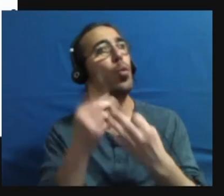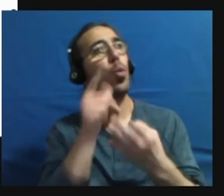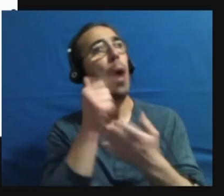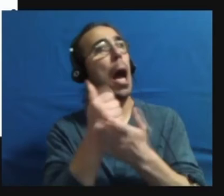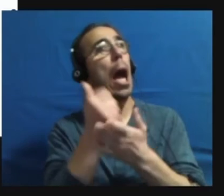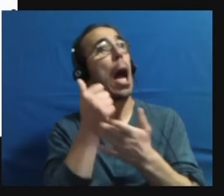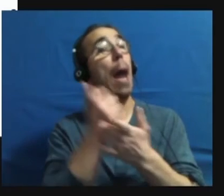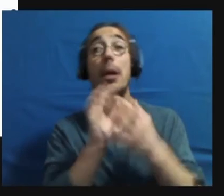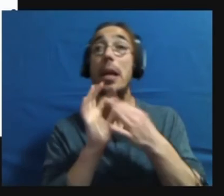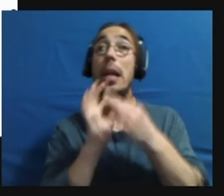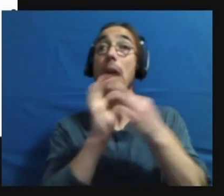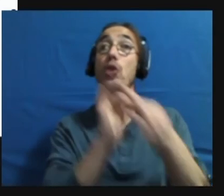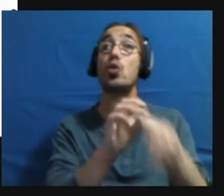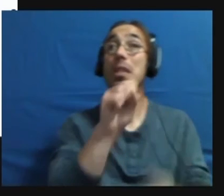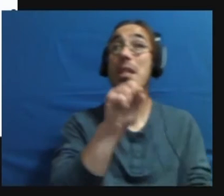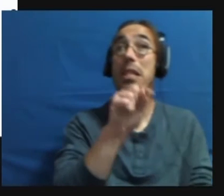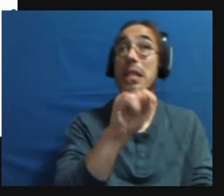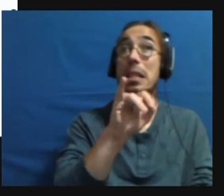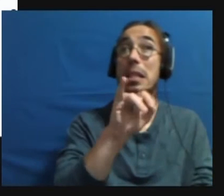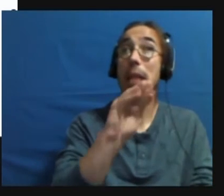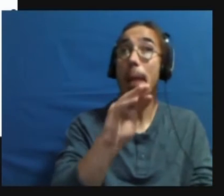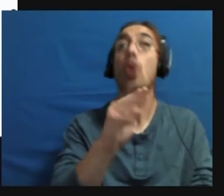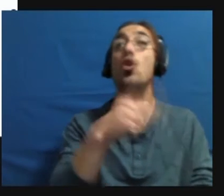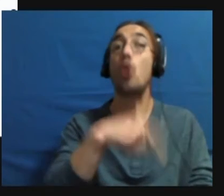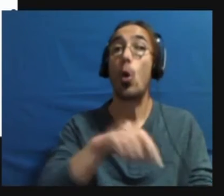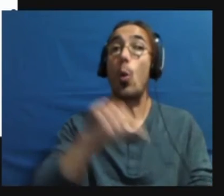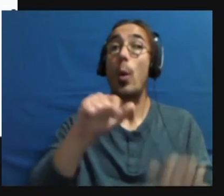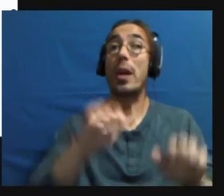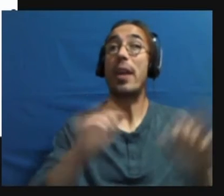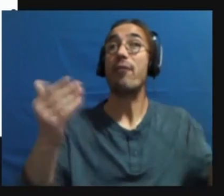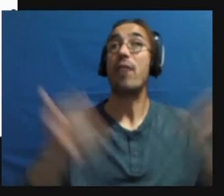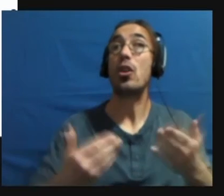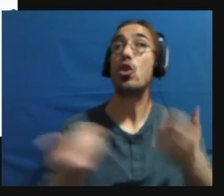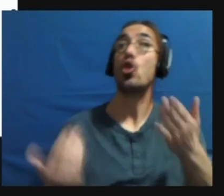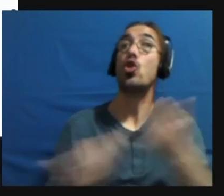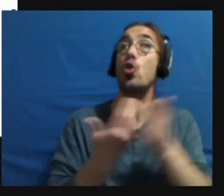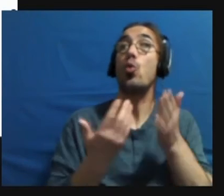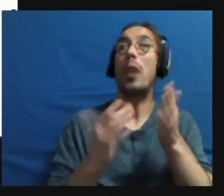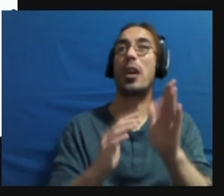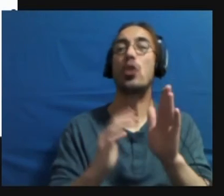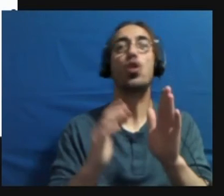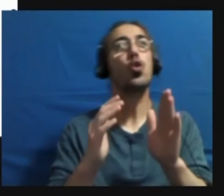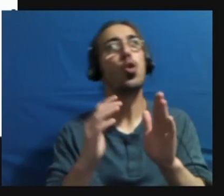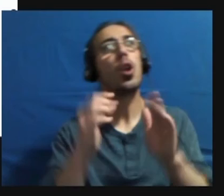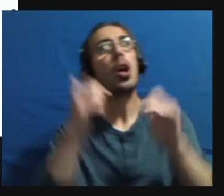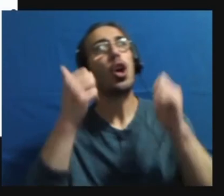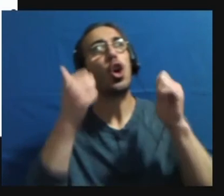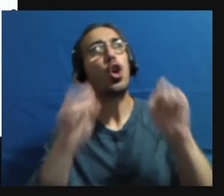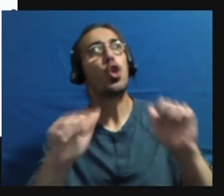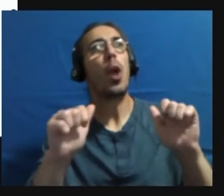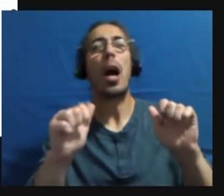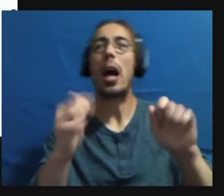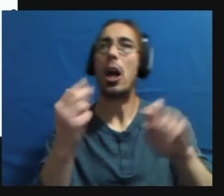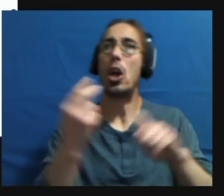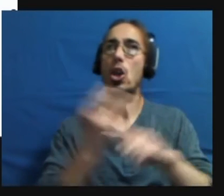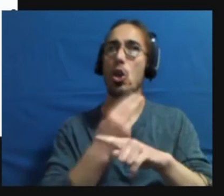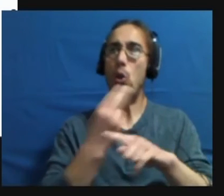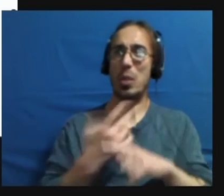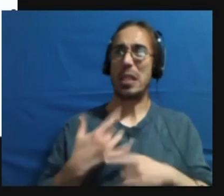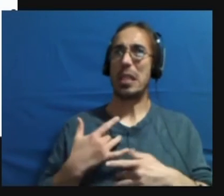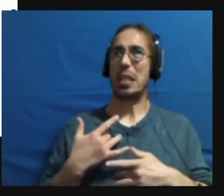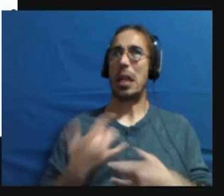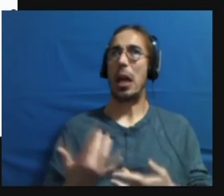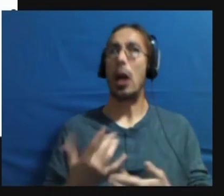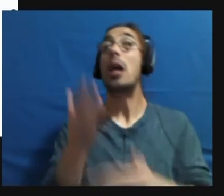stimming to senses so that we can invite new ways to explore these senses? Some stimming seems